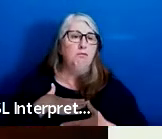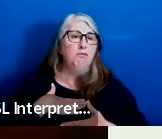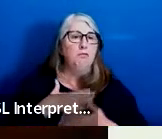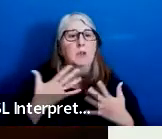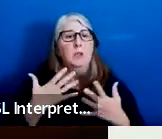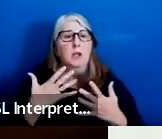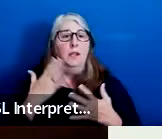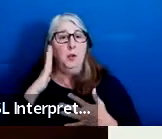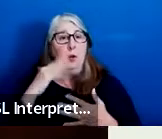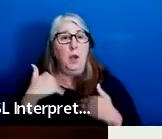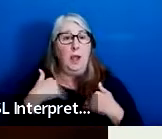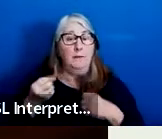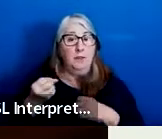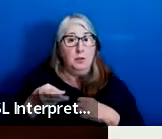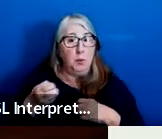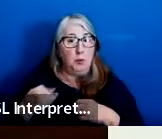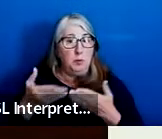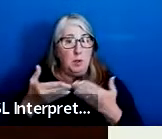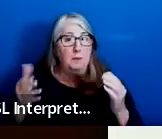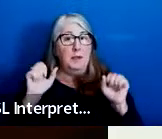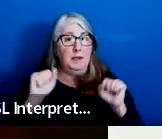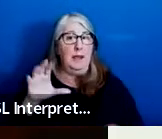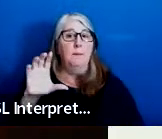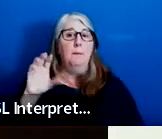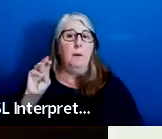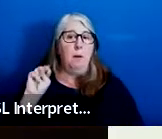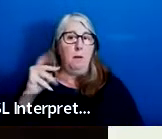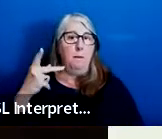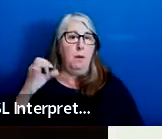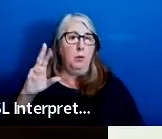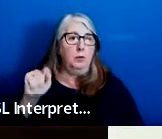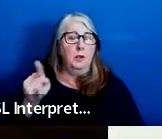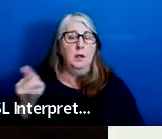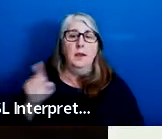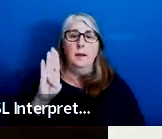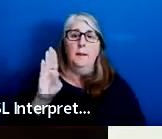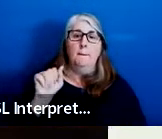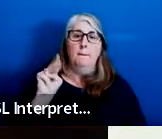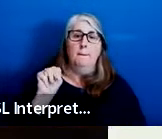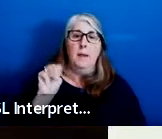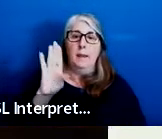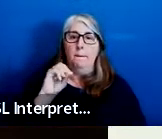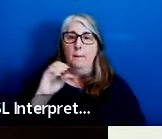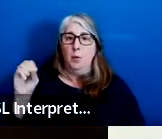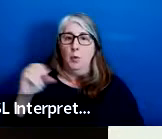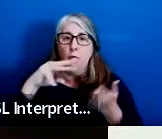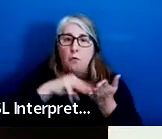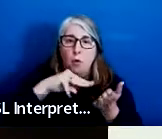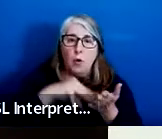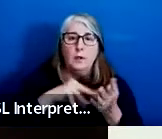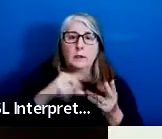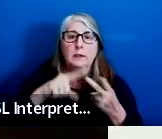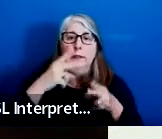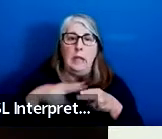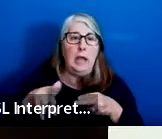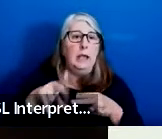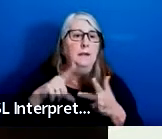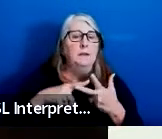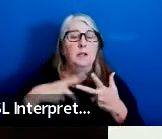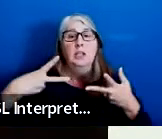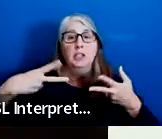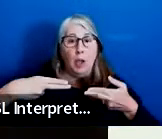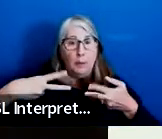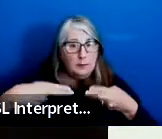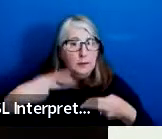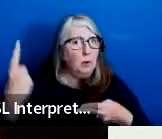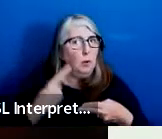choose disposable items that can be composted. So these are bamboo forks and knives. Chopsticks are always